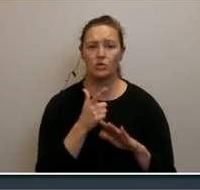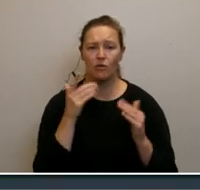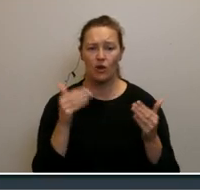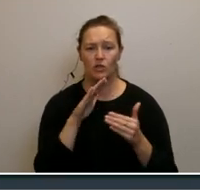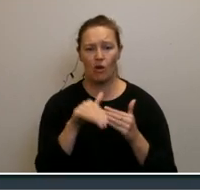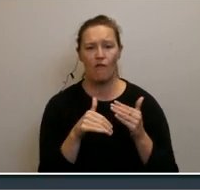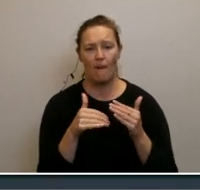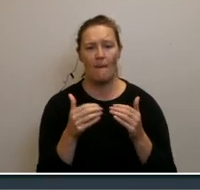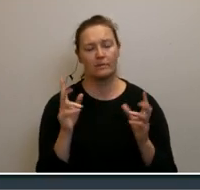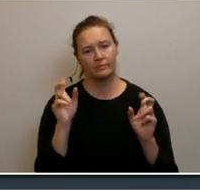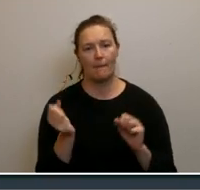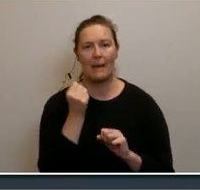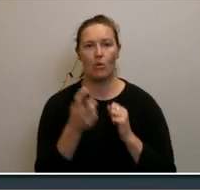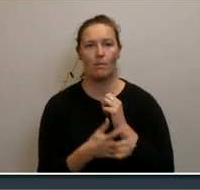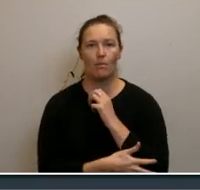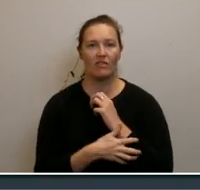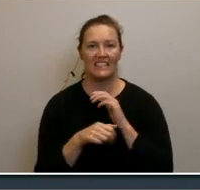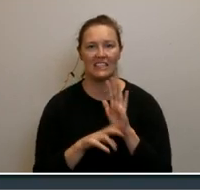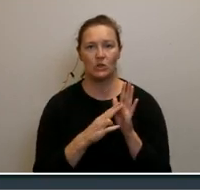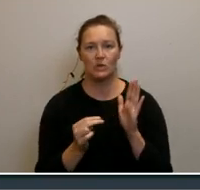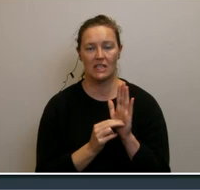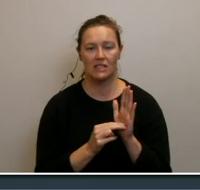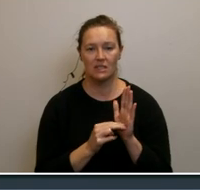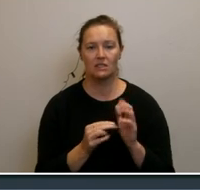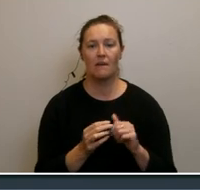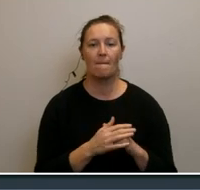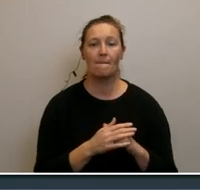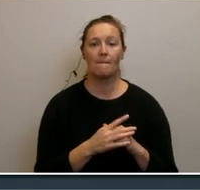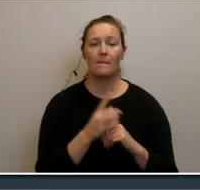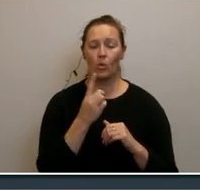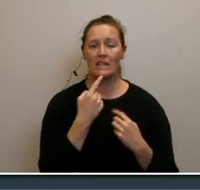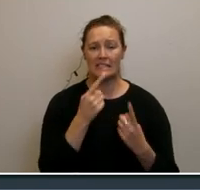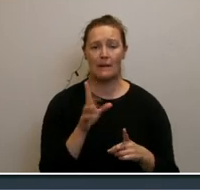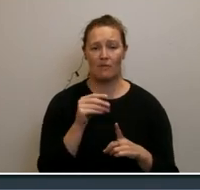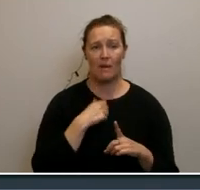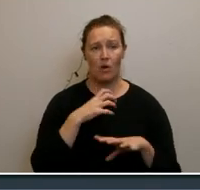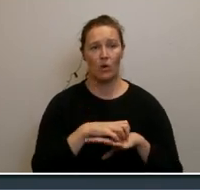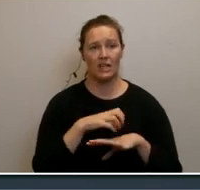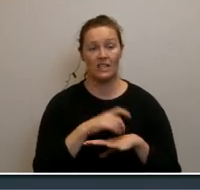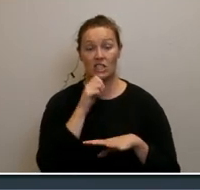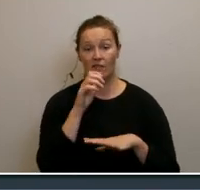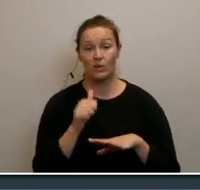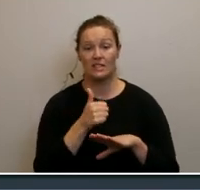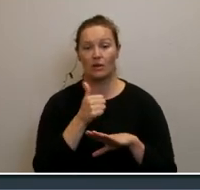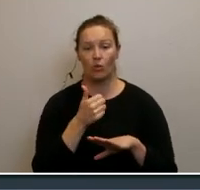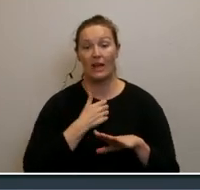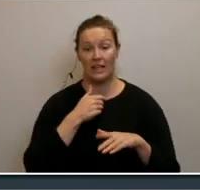And one small step in this journey that Manaaki Energy is making is that we're in the process of installing free